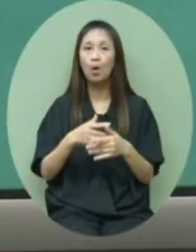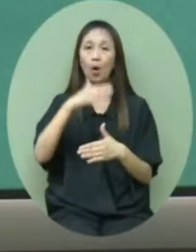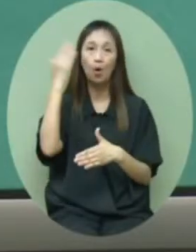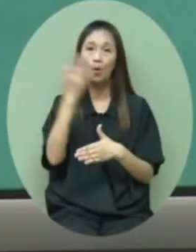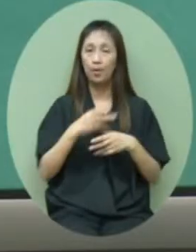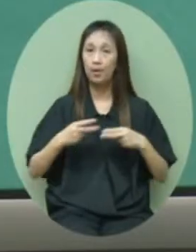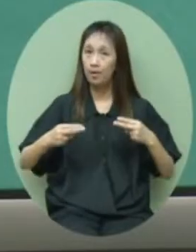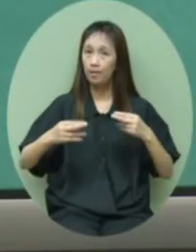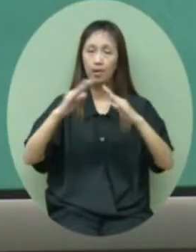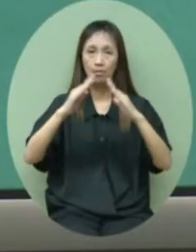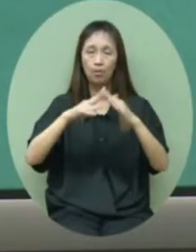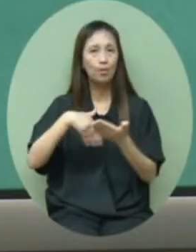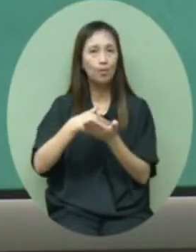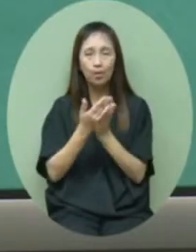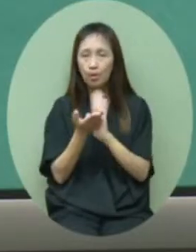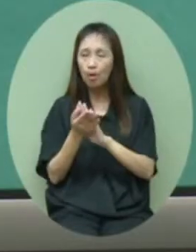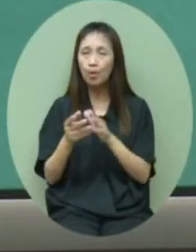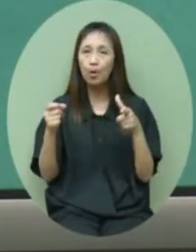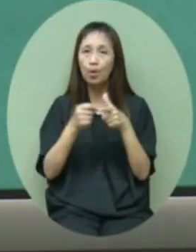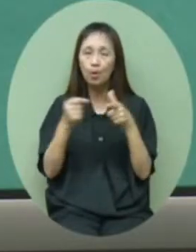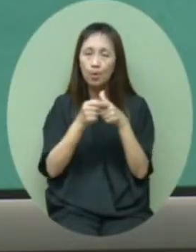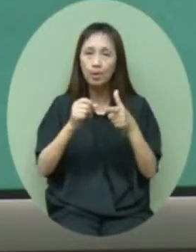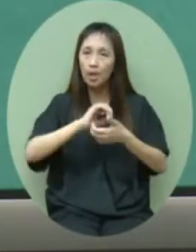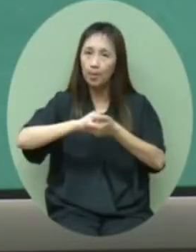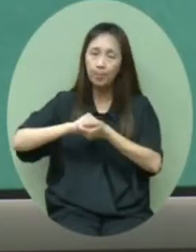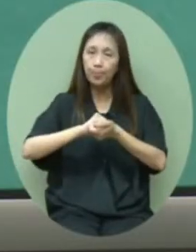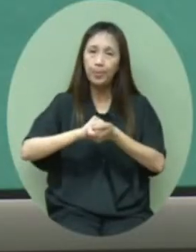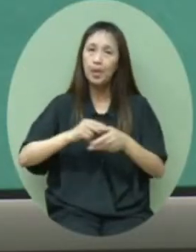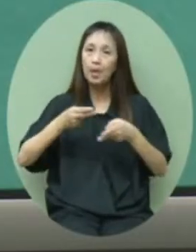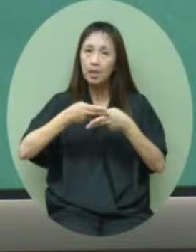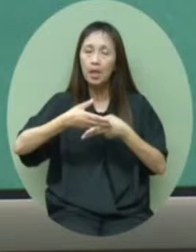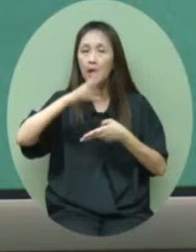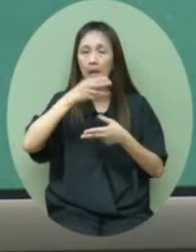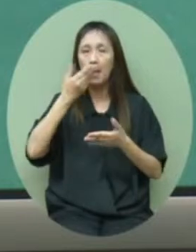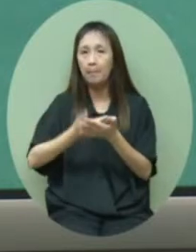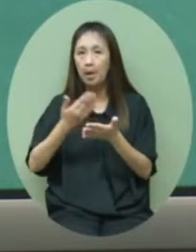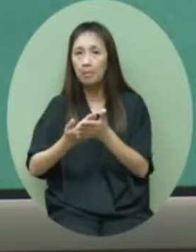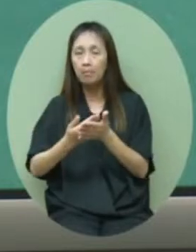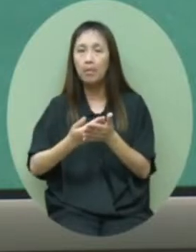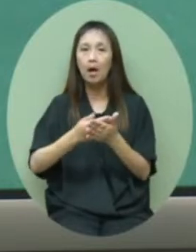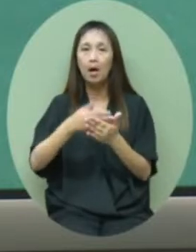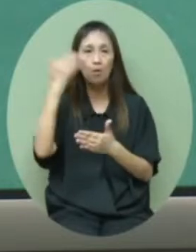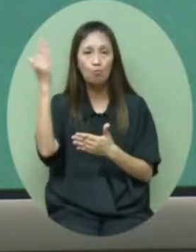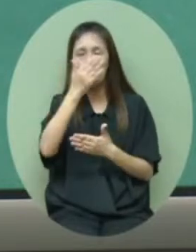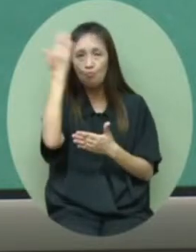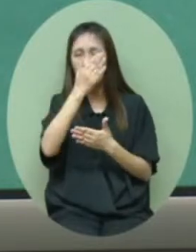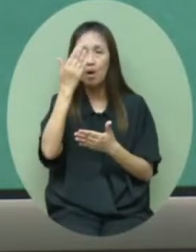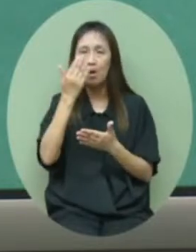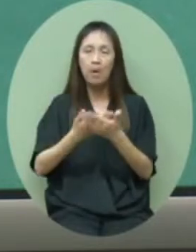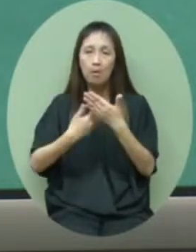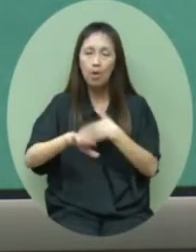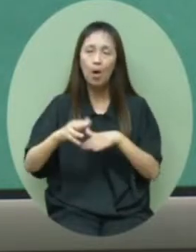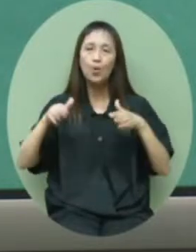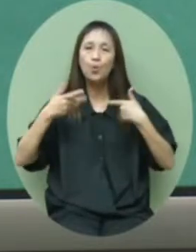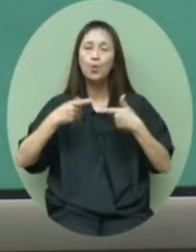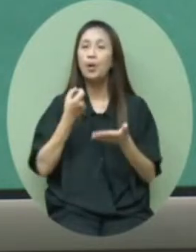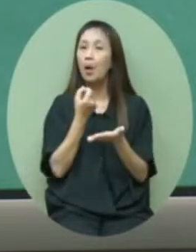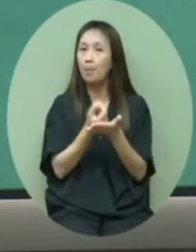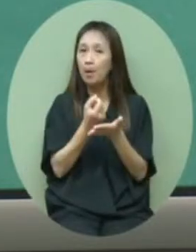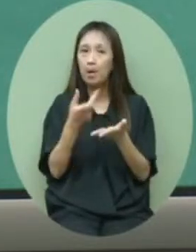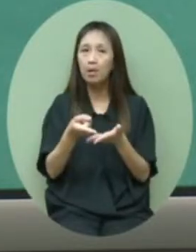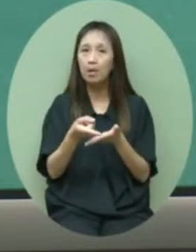From the end of June to August, the Hong Kong Tourism Board will work with many shop operators